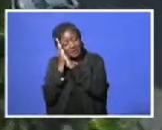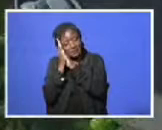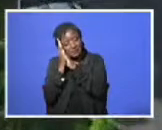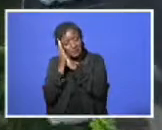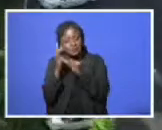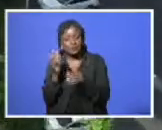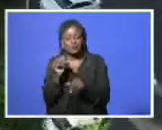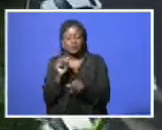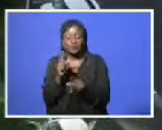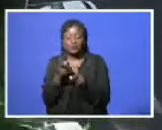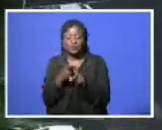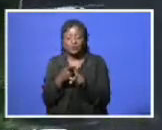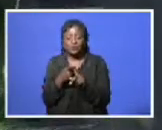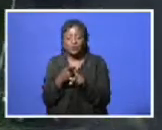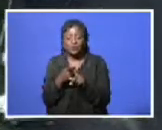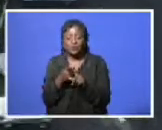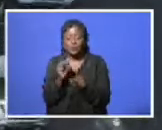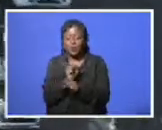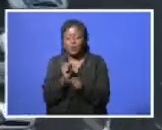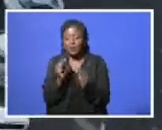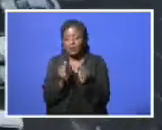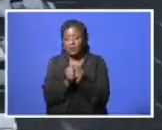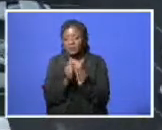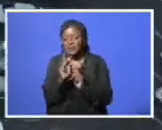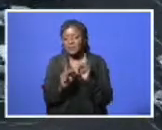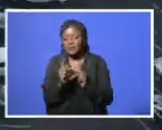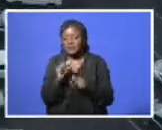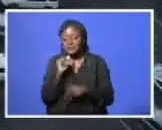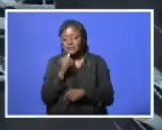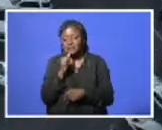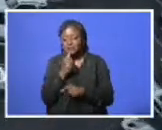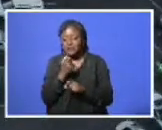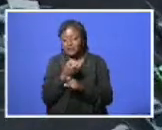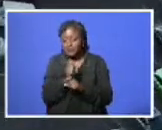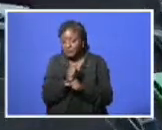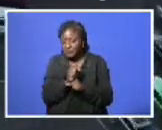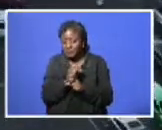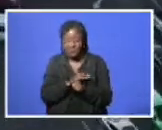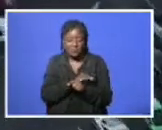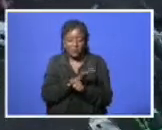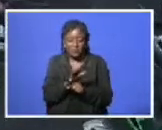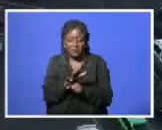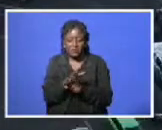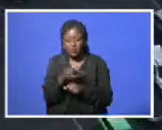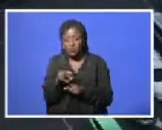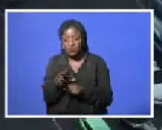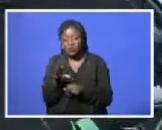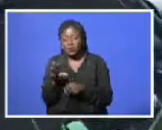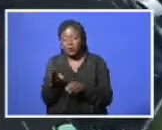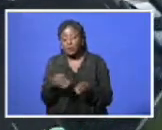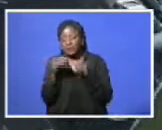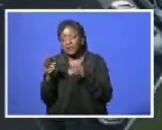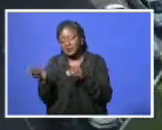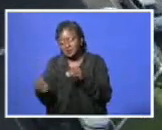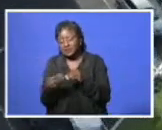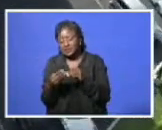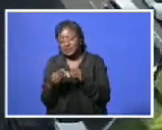are suffering from COVID, you end up having to put additional personnel there,